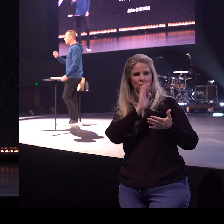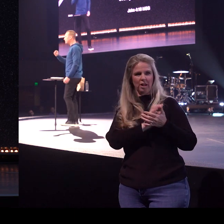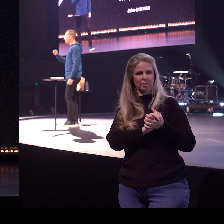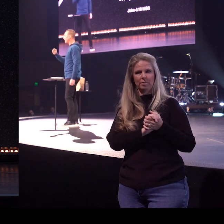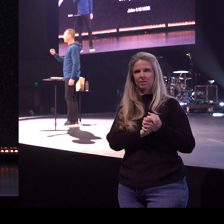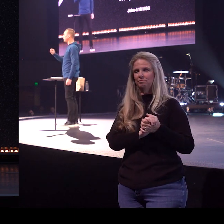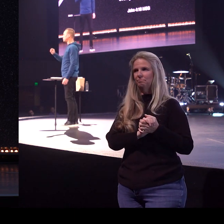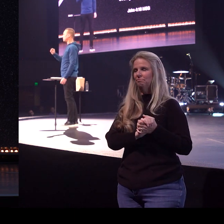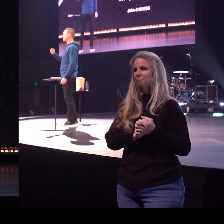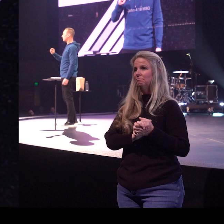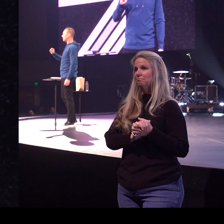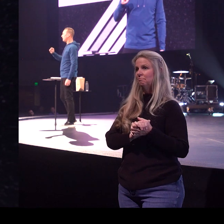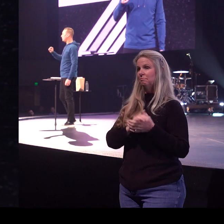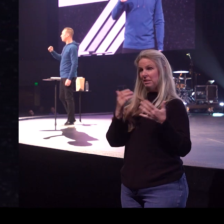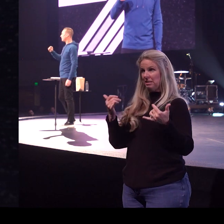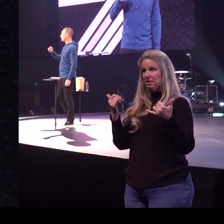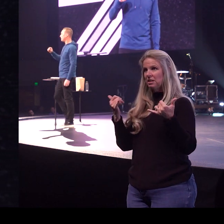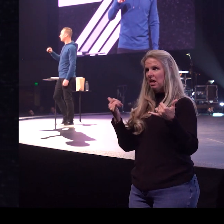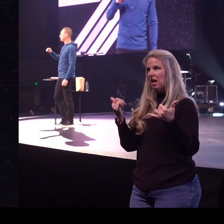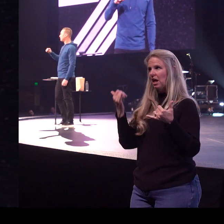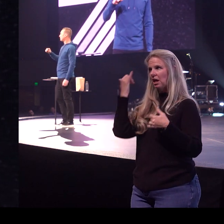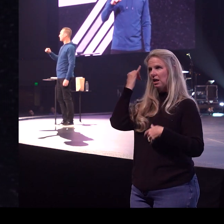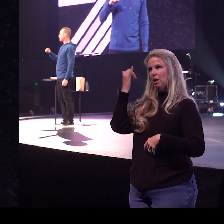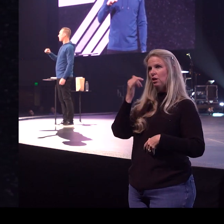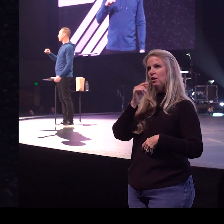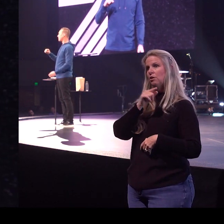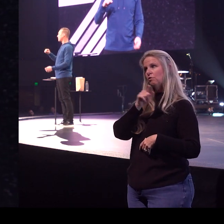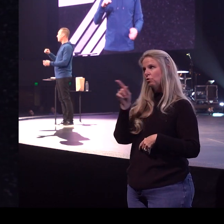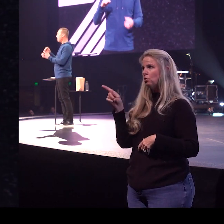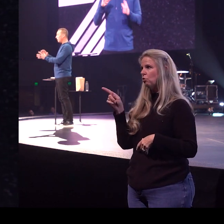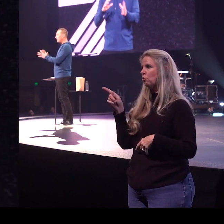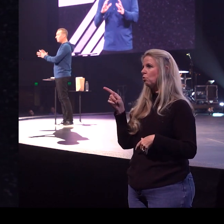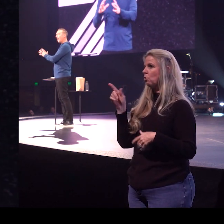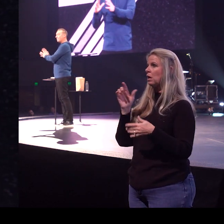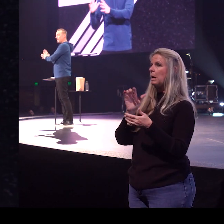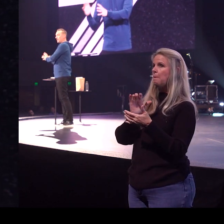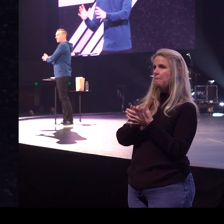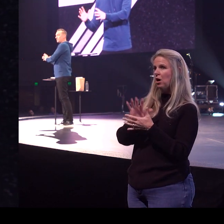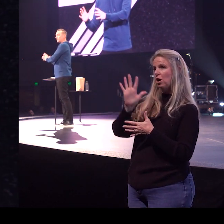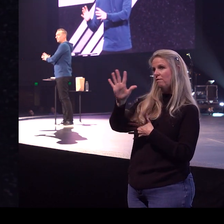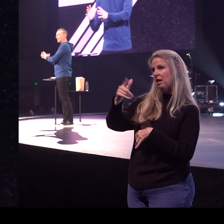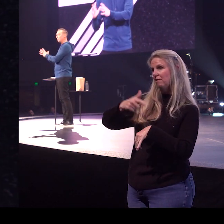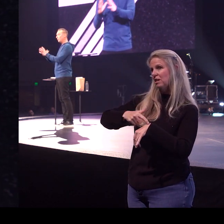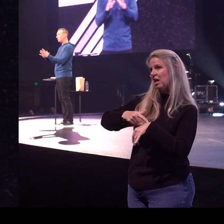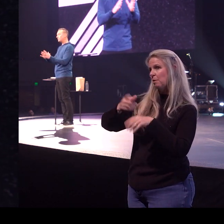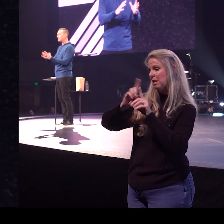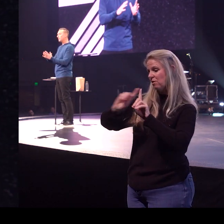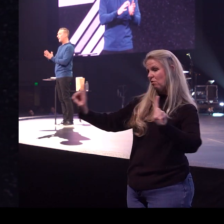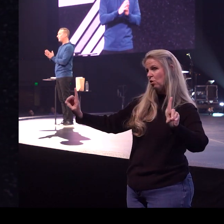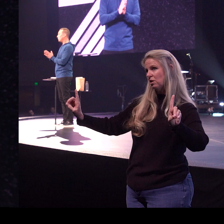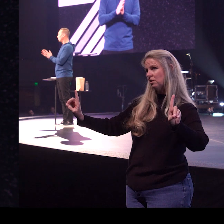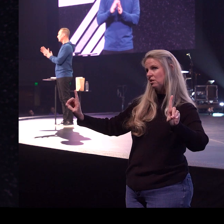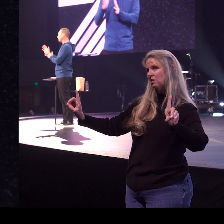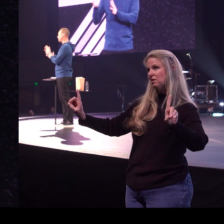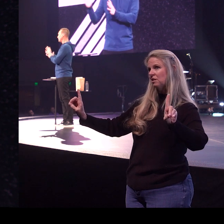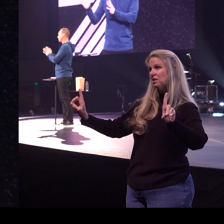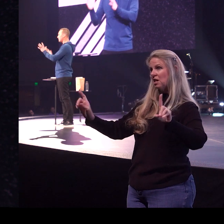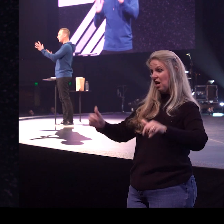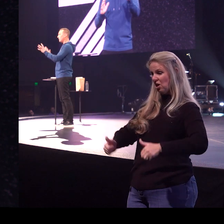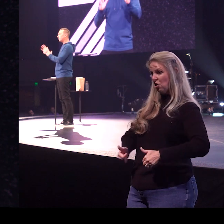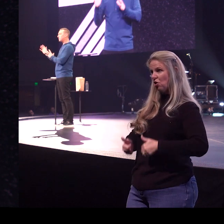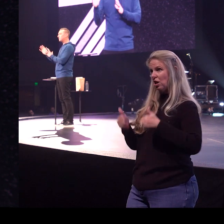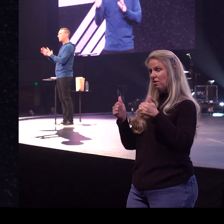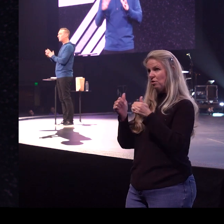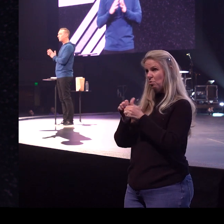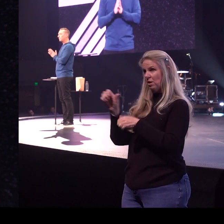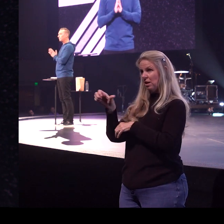Now, in our day and age, if you had been married five times and divorced, and then you were living with